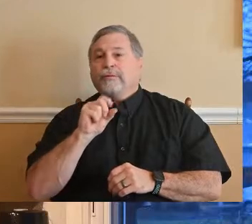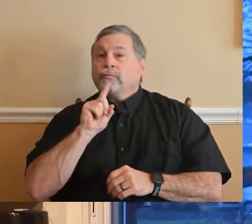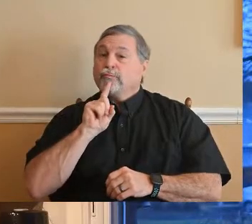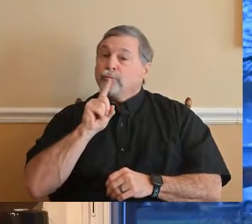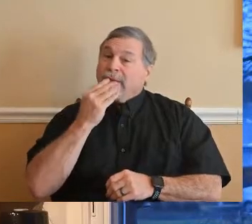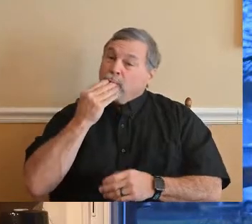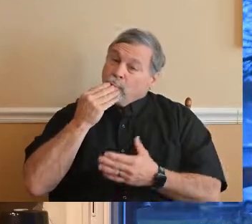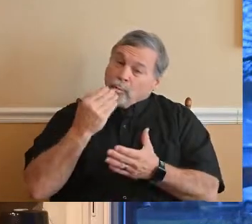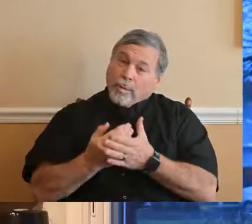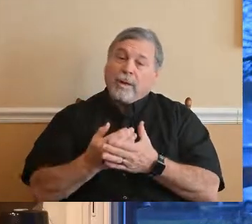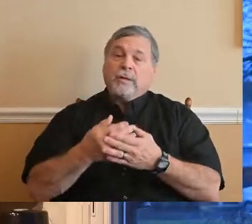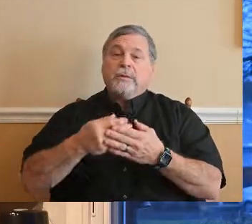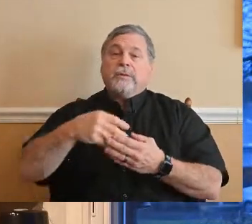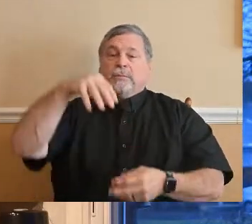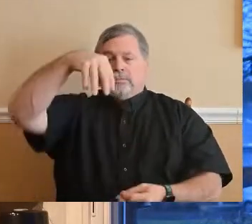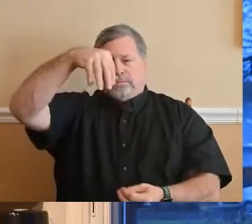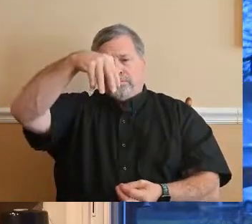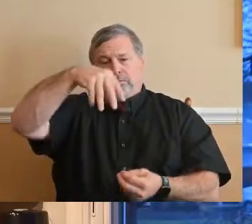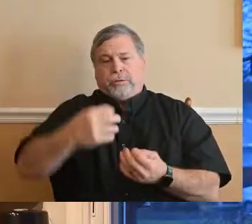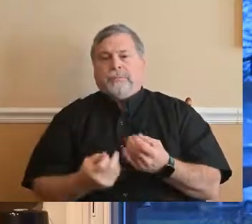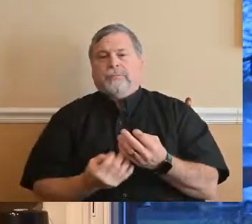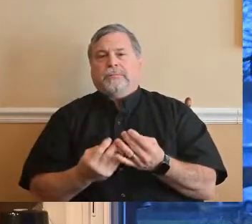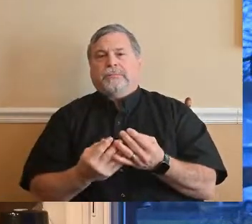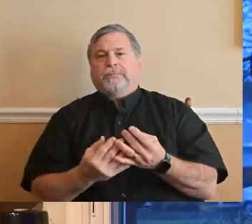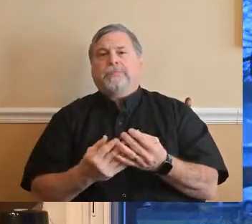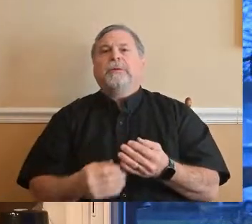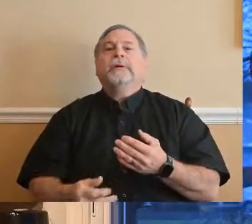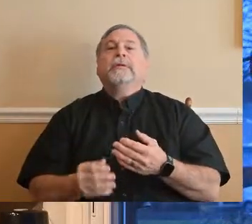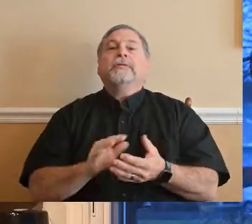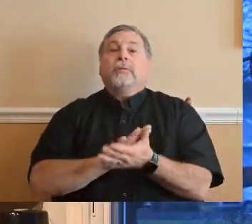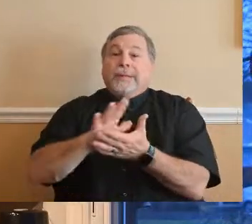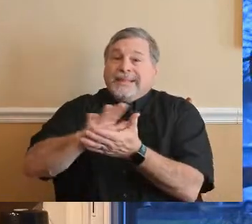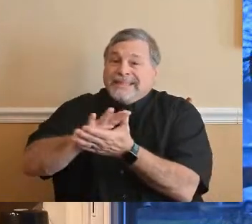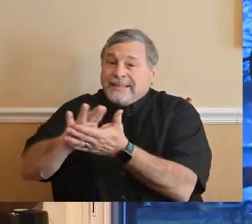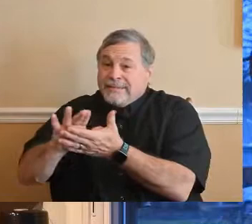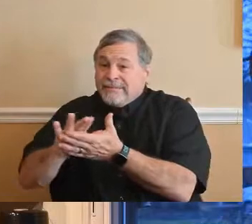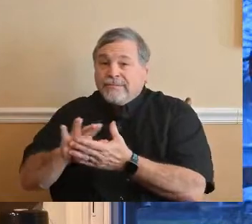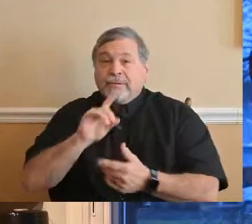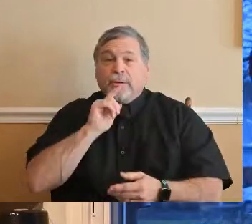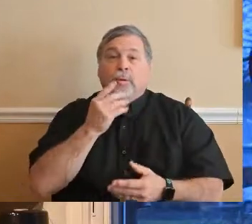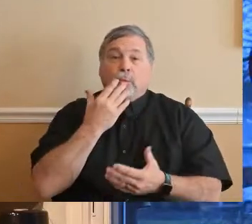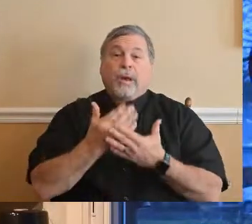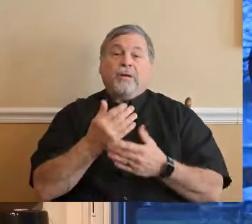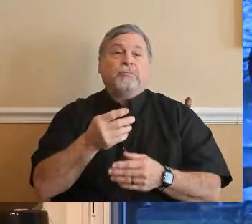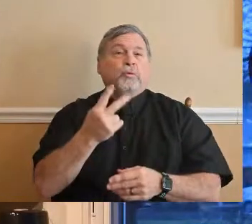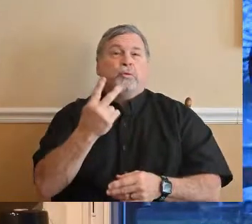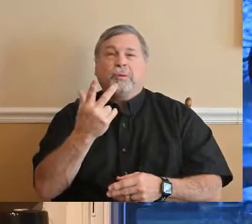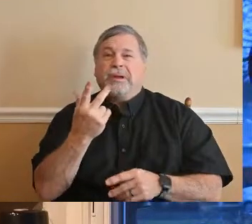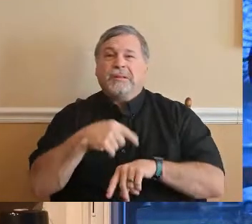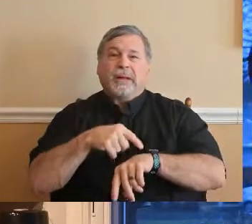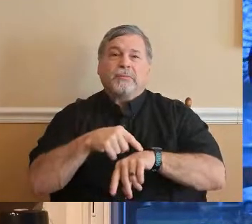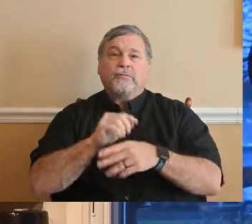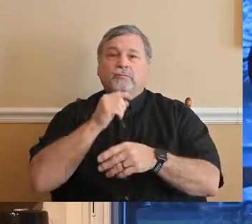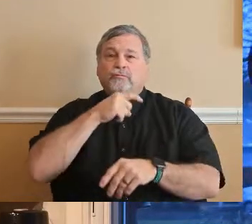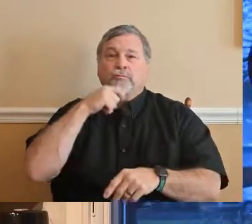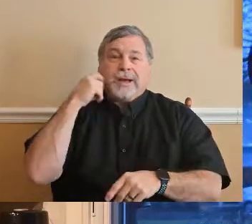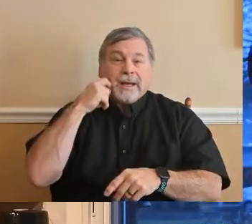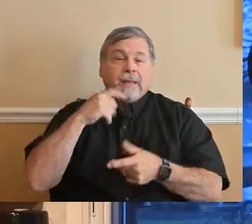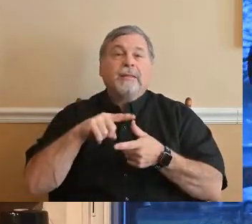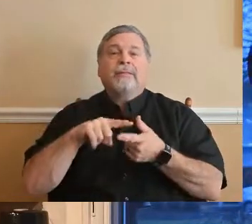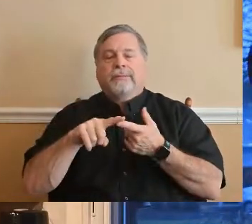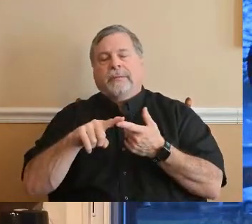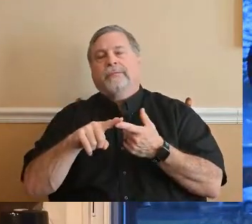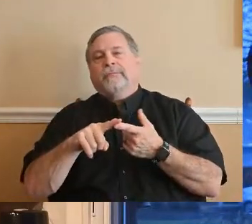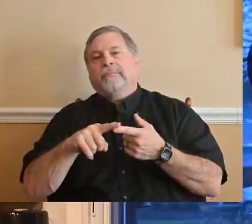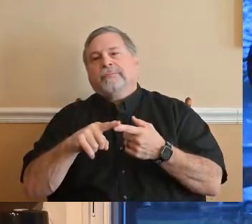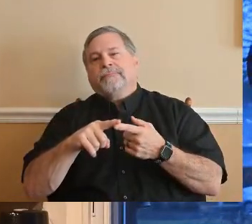well in the sink. So you want to get any dirt off of it, anything else. So again, rinse it, might take 2 or 3 times, dry it off, and then we're going